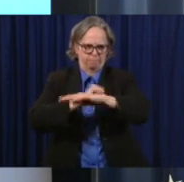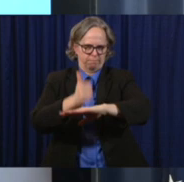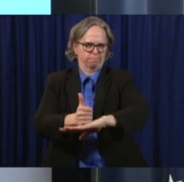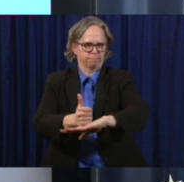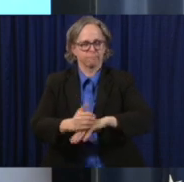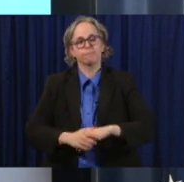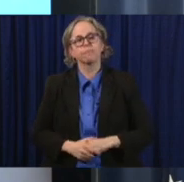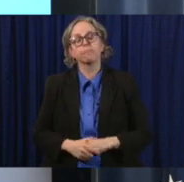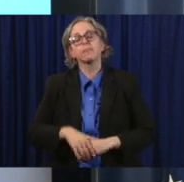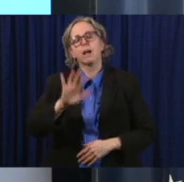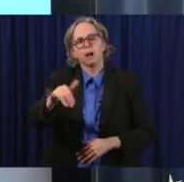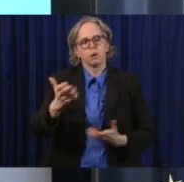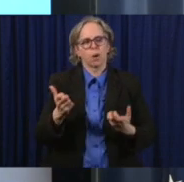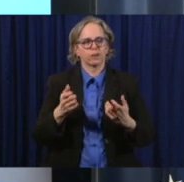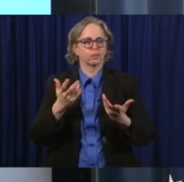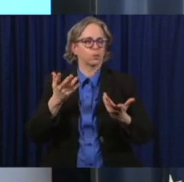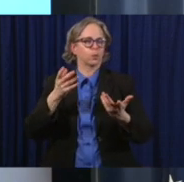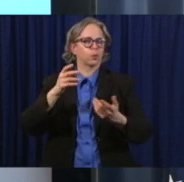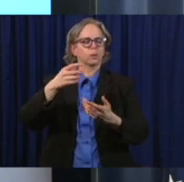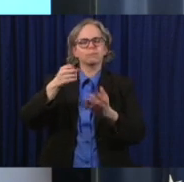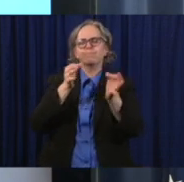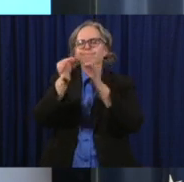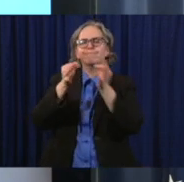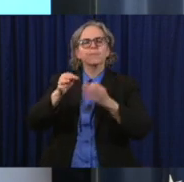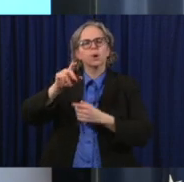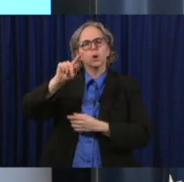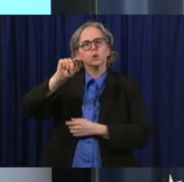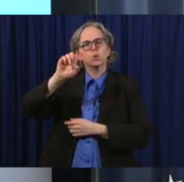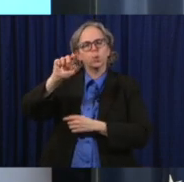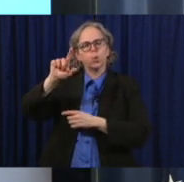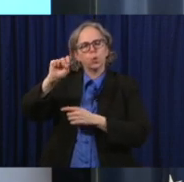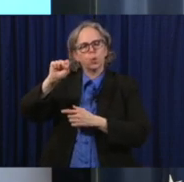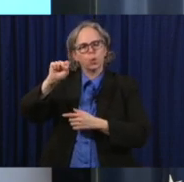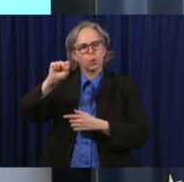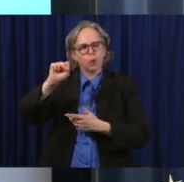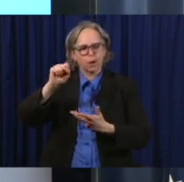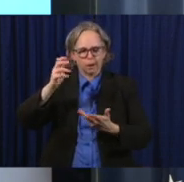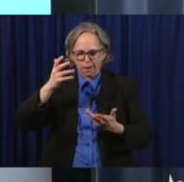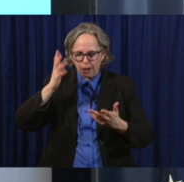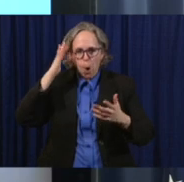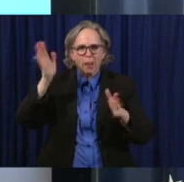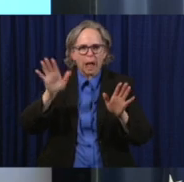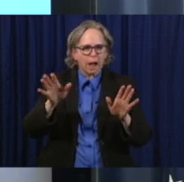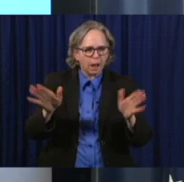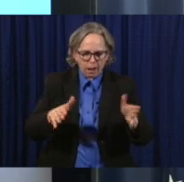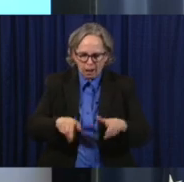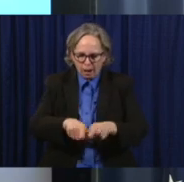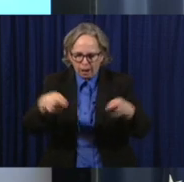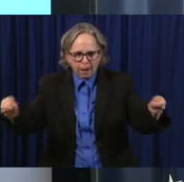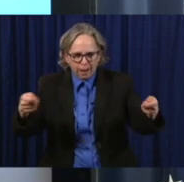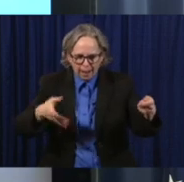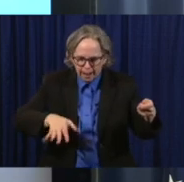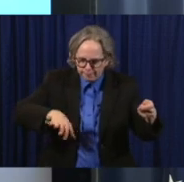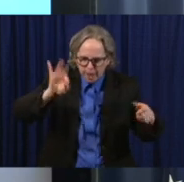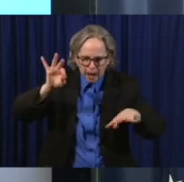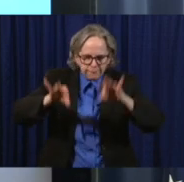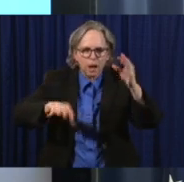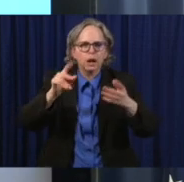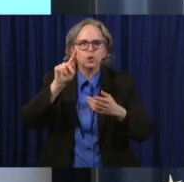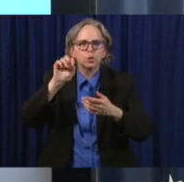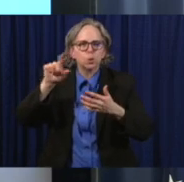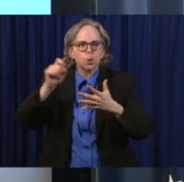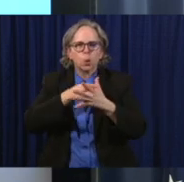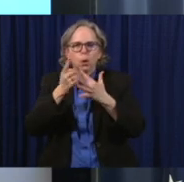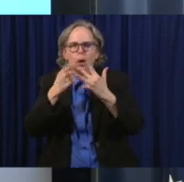I think of them, the tools in our toolkit include things like significant regulatory